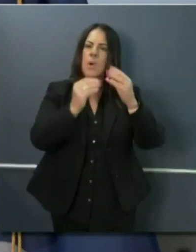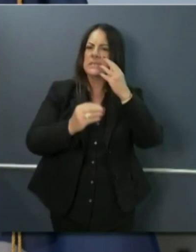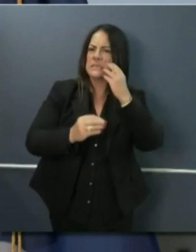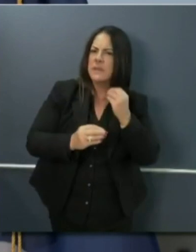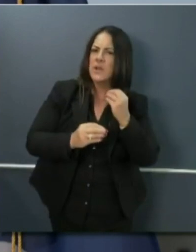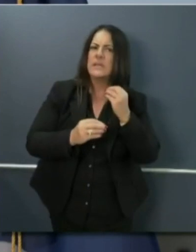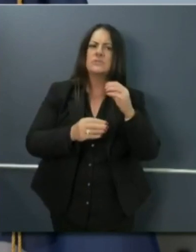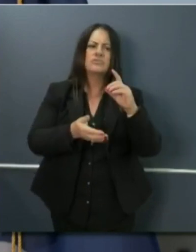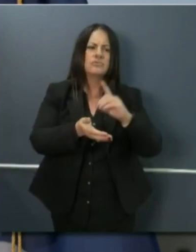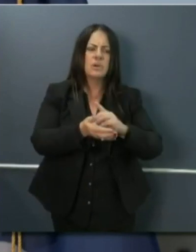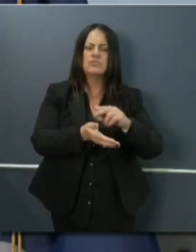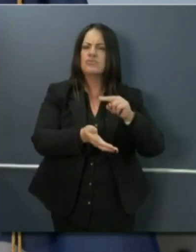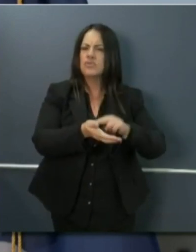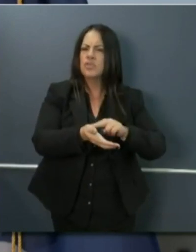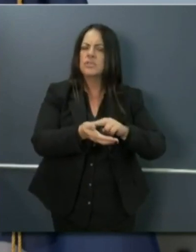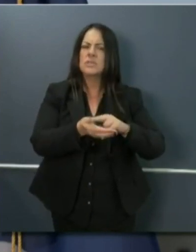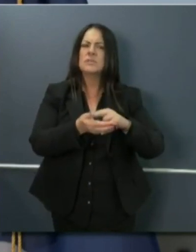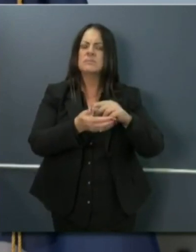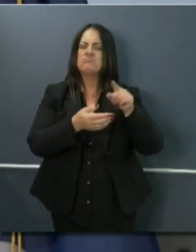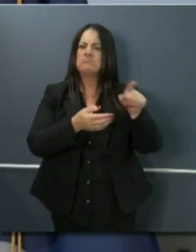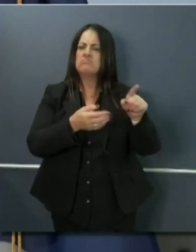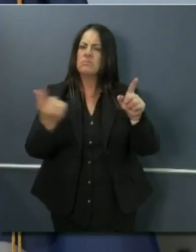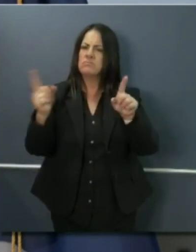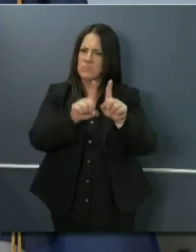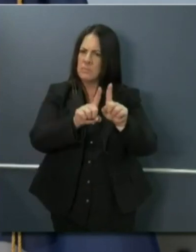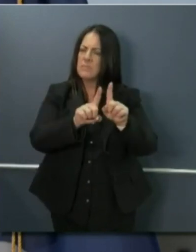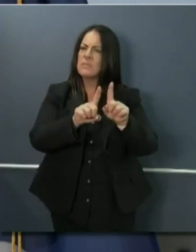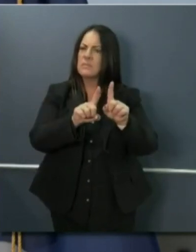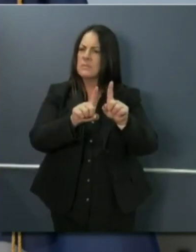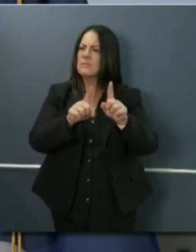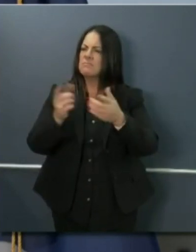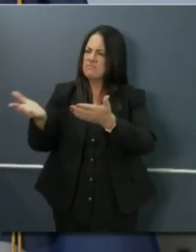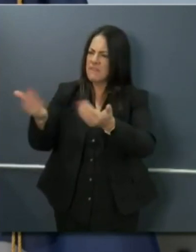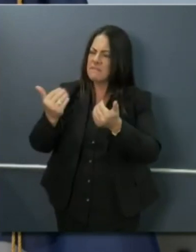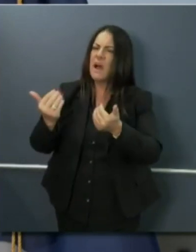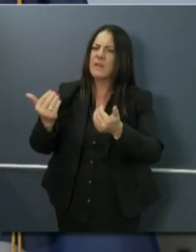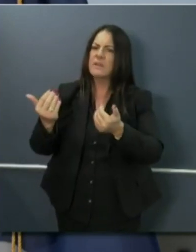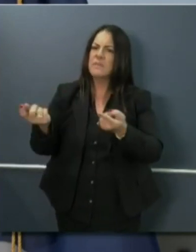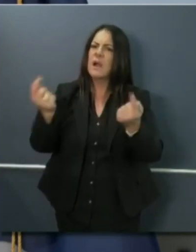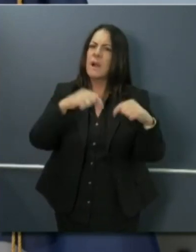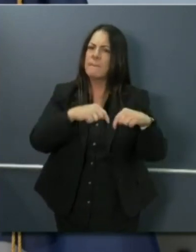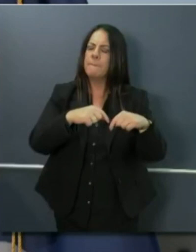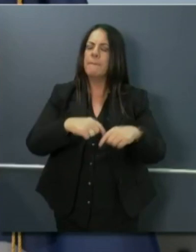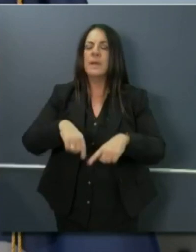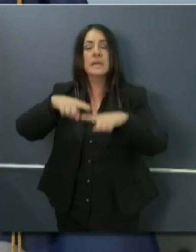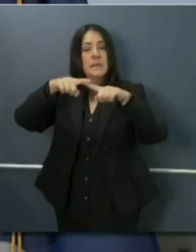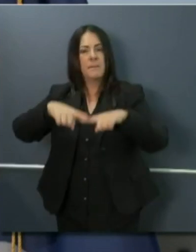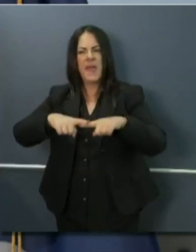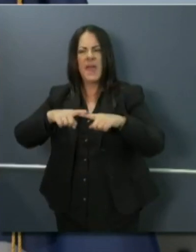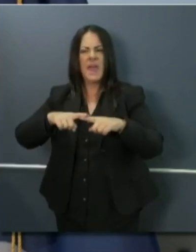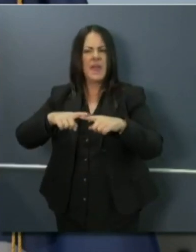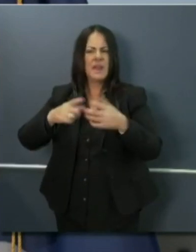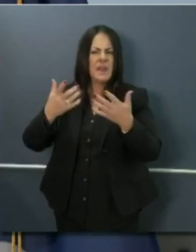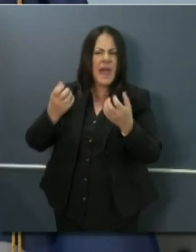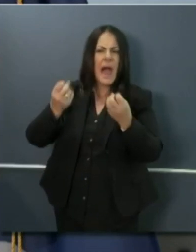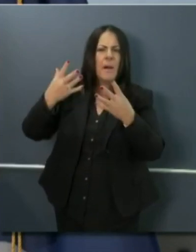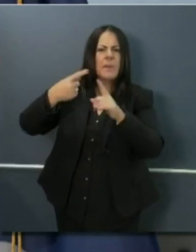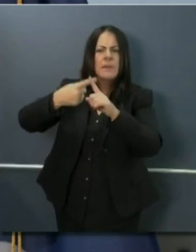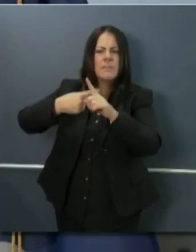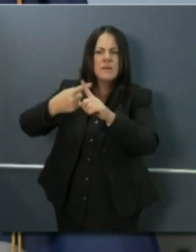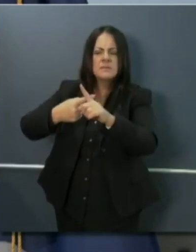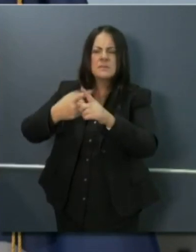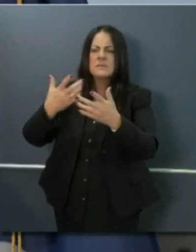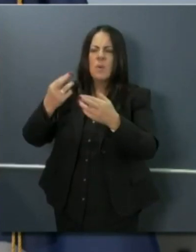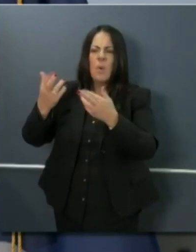are in the same line of work that they will be, and invite them into the work. And depending on where they were and how many months they are